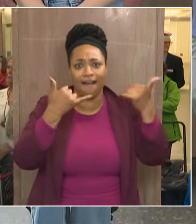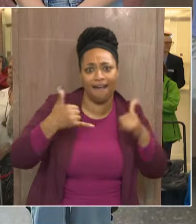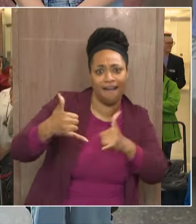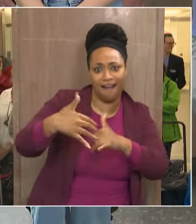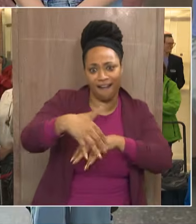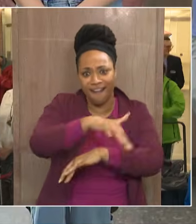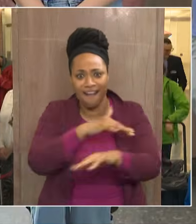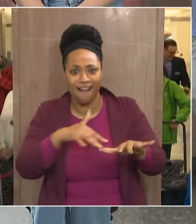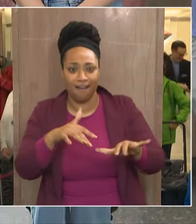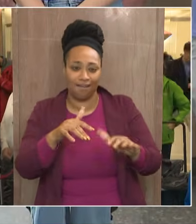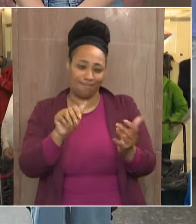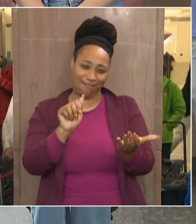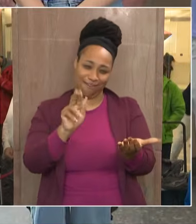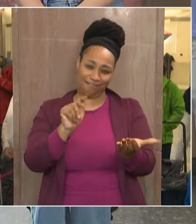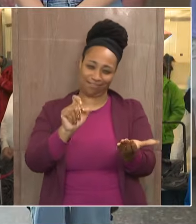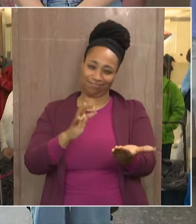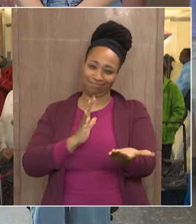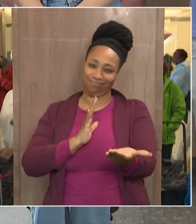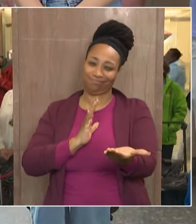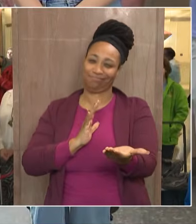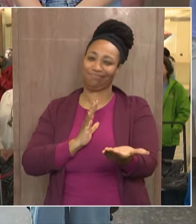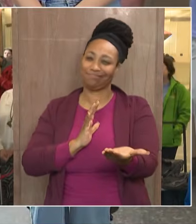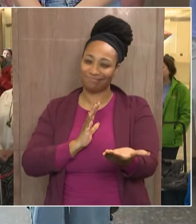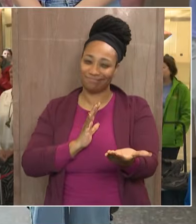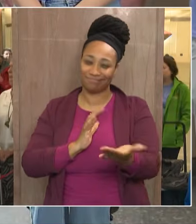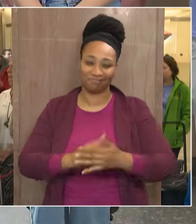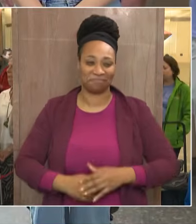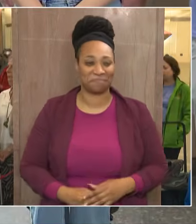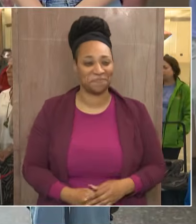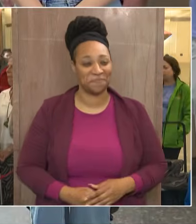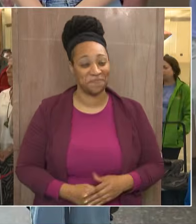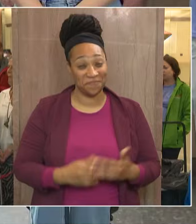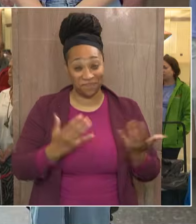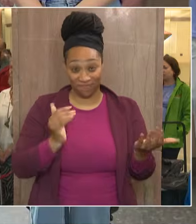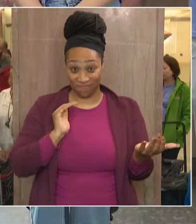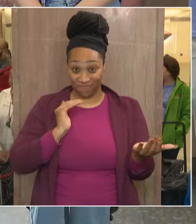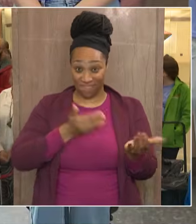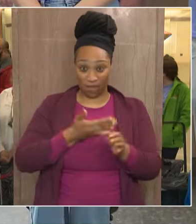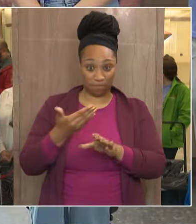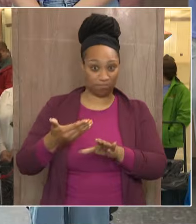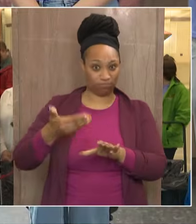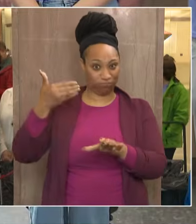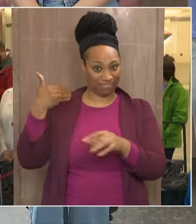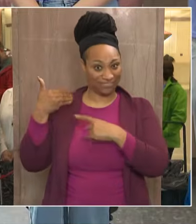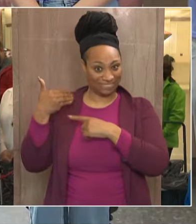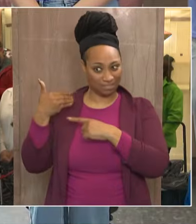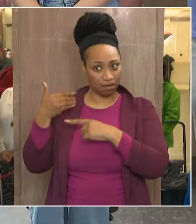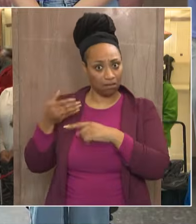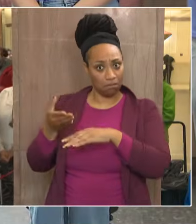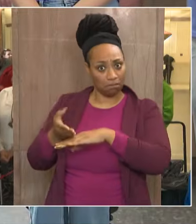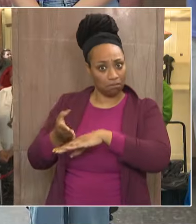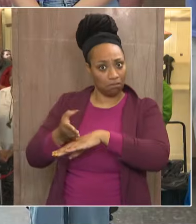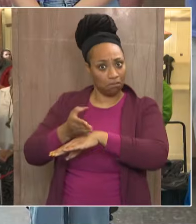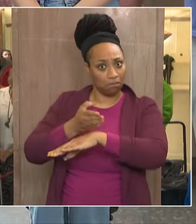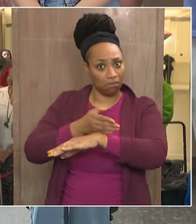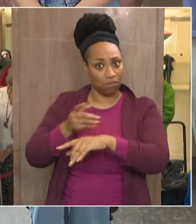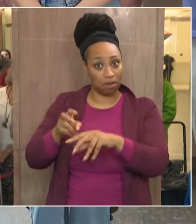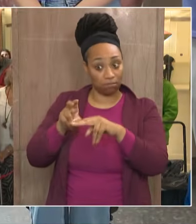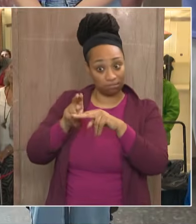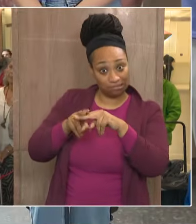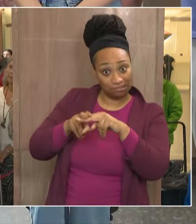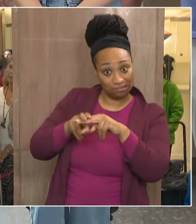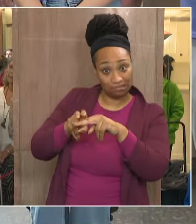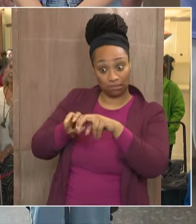the Golden Triangle's previous public space improvements, the shaded seating and tables, the landscaping, all of those things that are